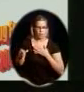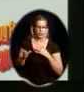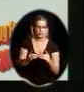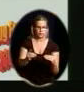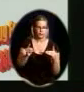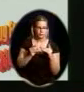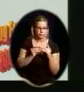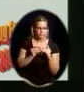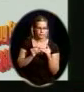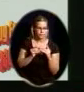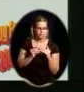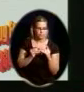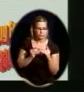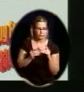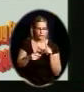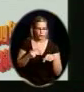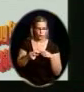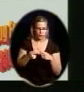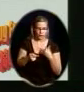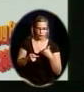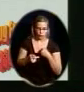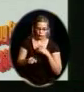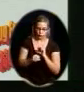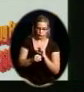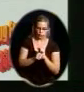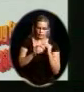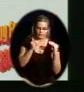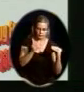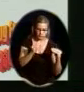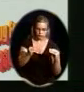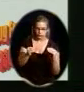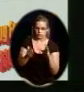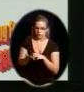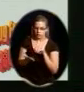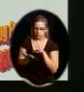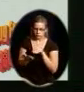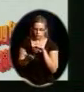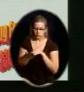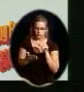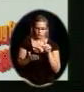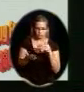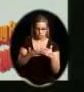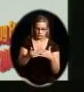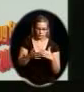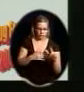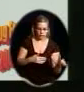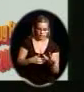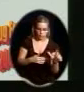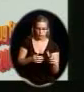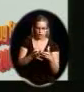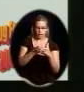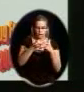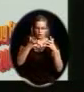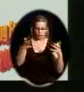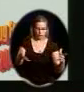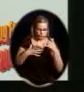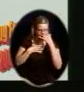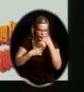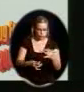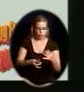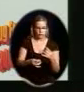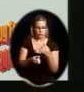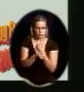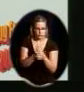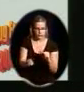department, because when we work with the teaching and learning, whether it's library media, there's a lot of interest for Safe and Drug-Free Schools on